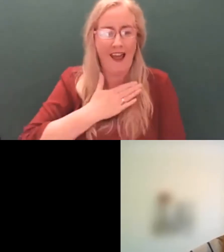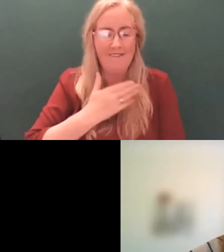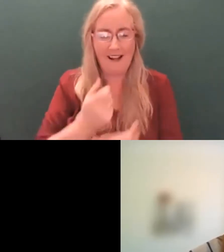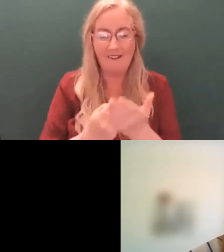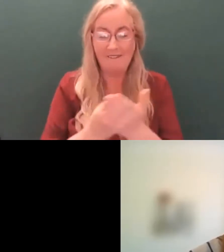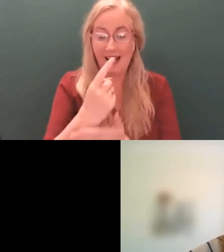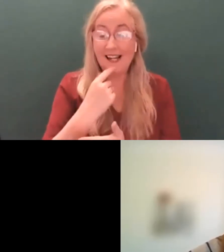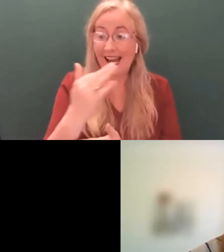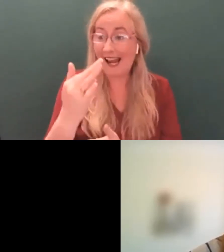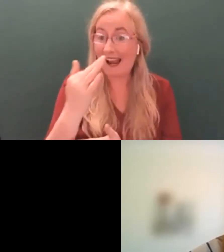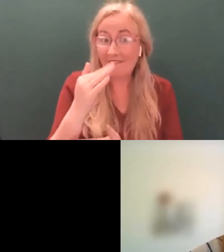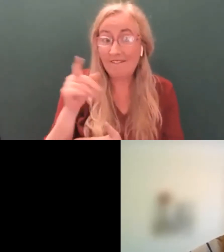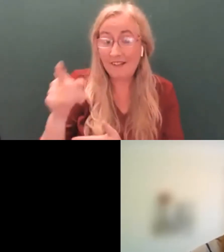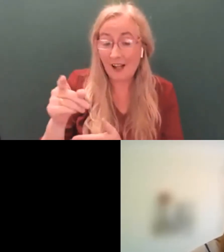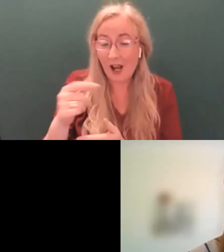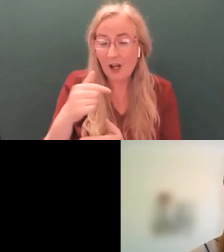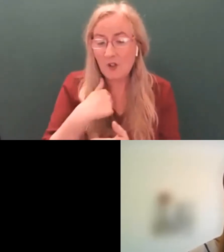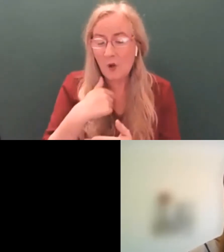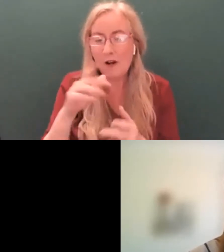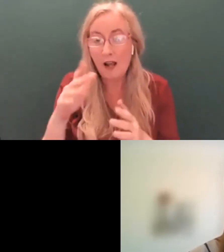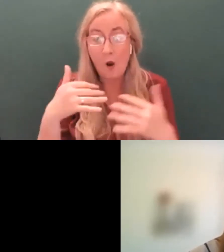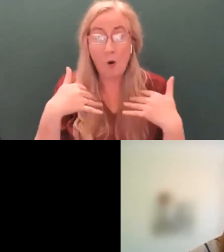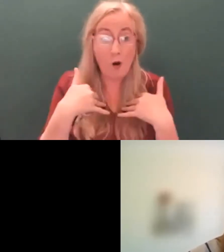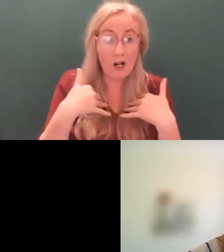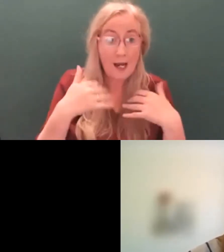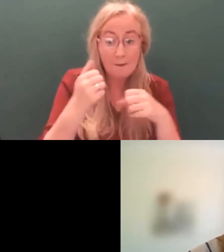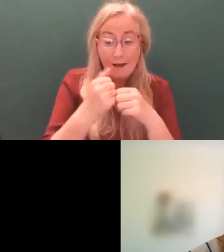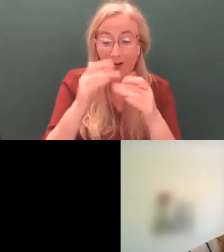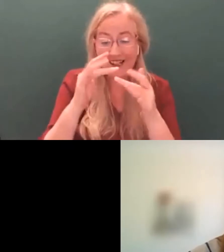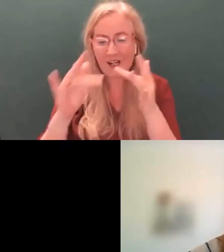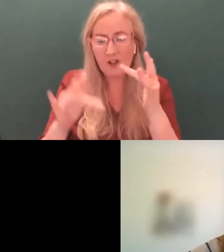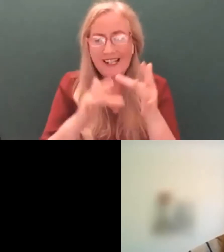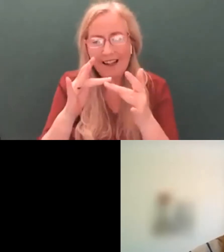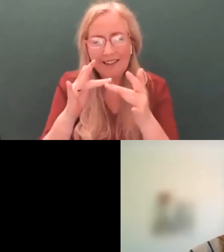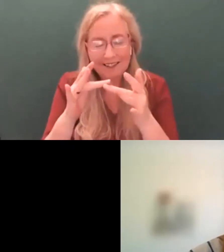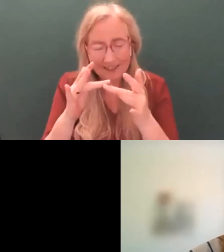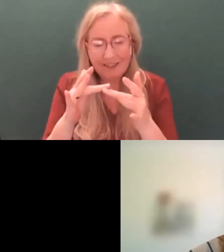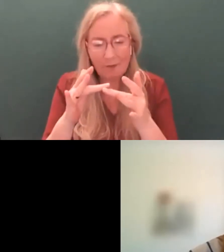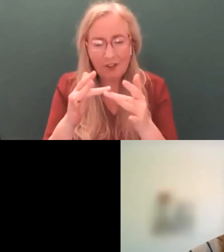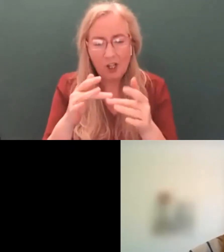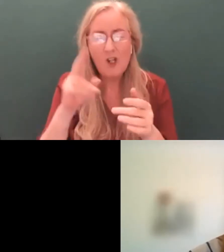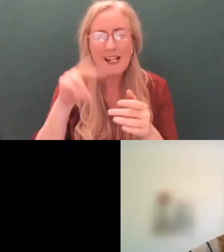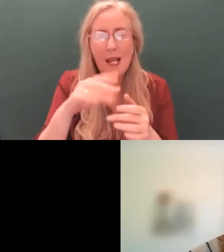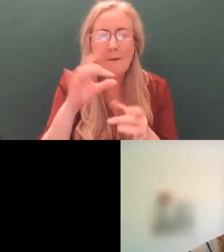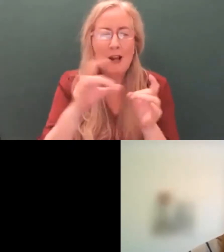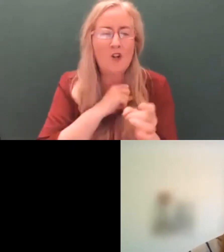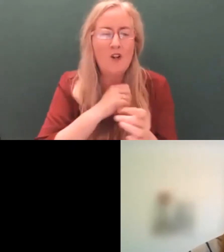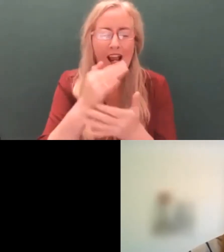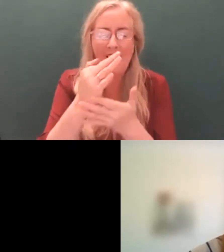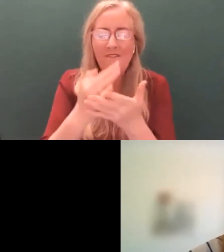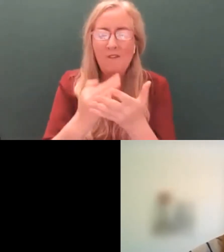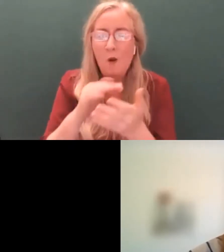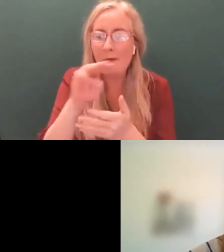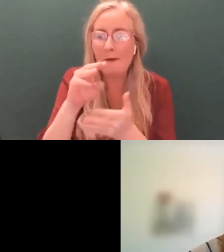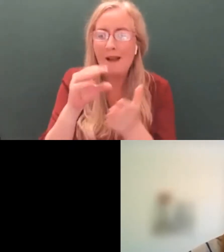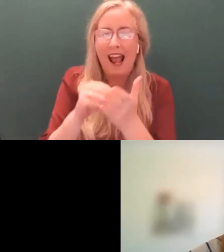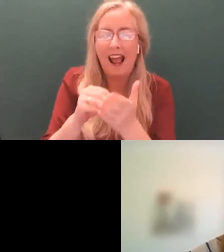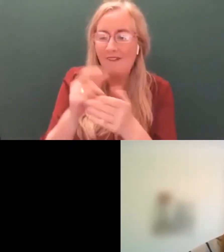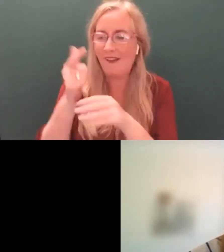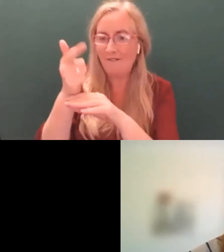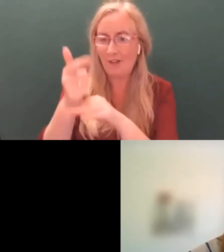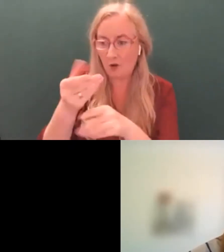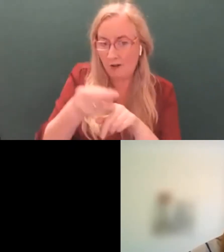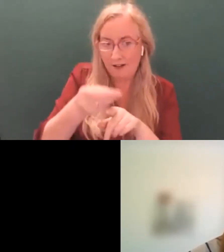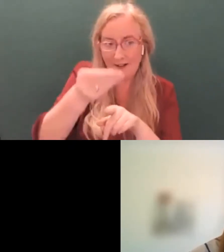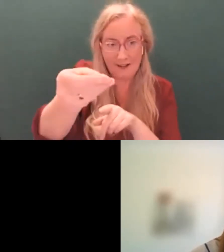at doing that then and worried about the internet connection, you could make sure that a few people had that video and were willing to put